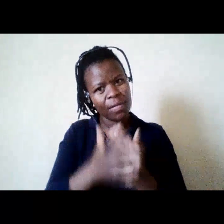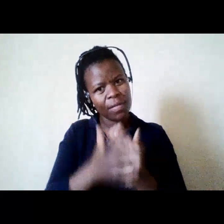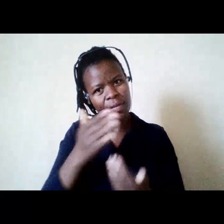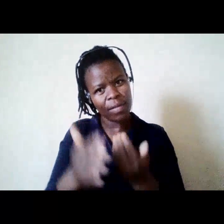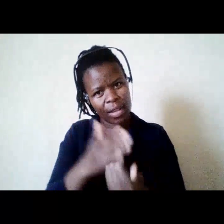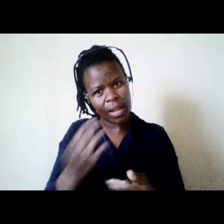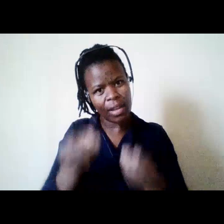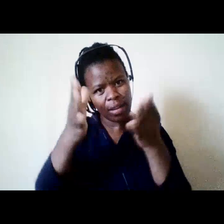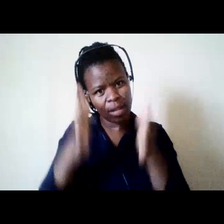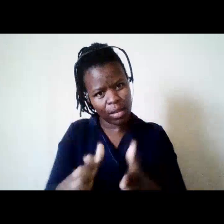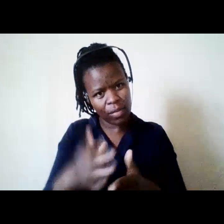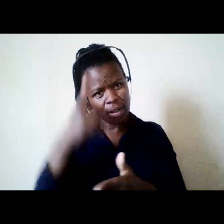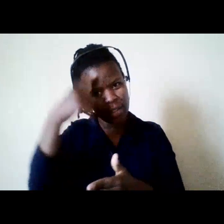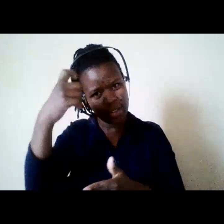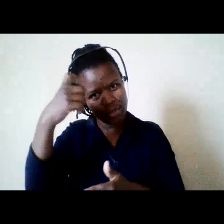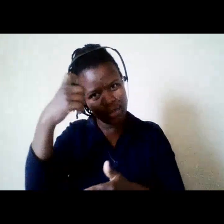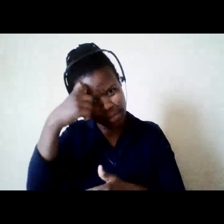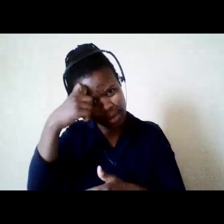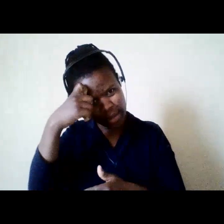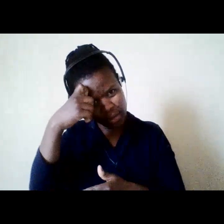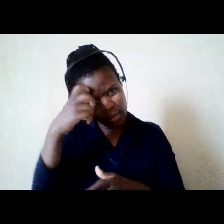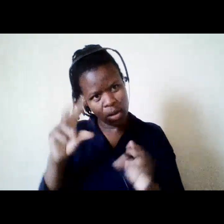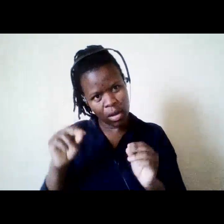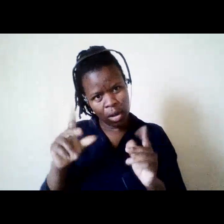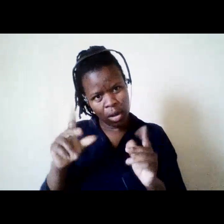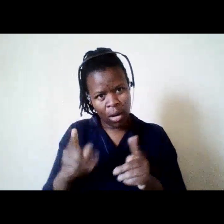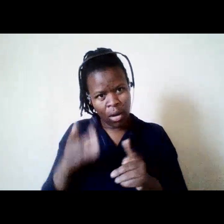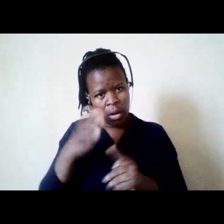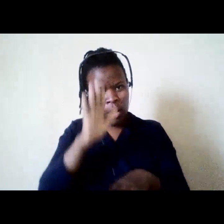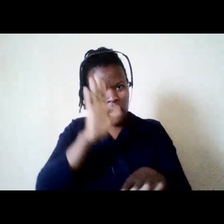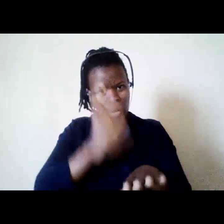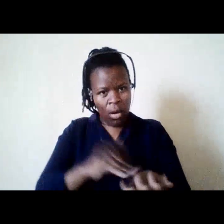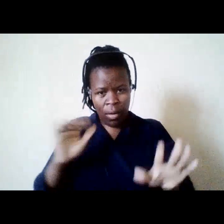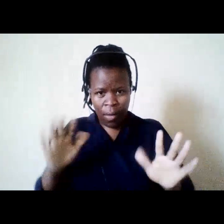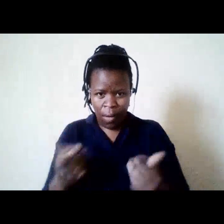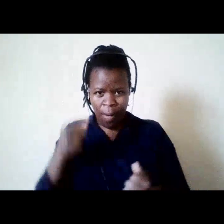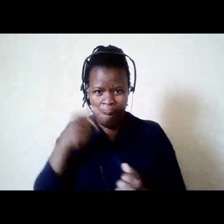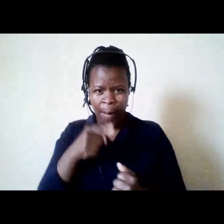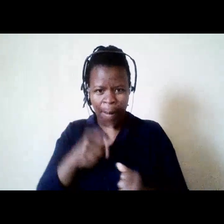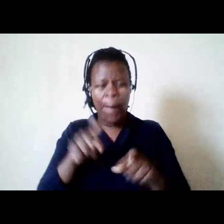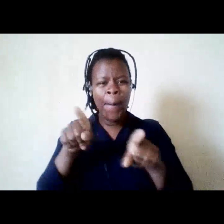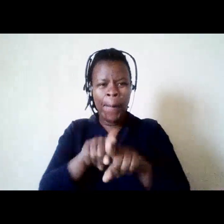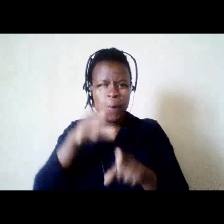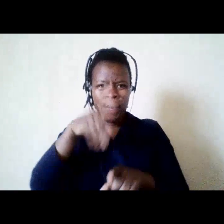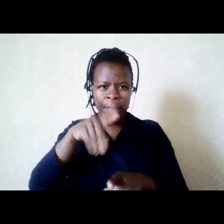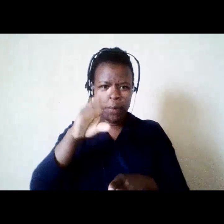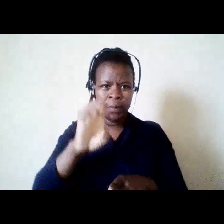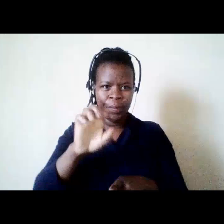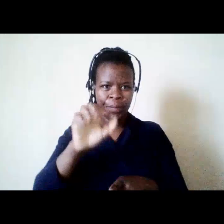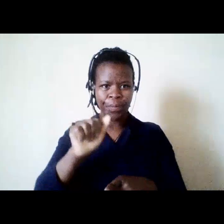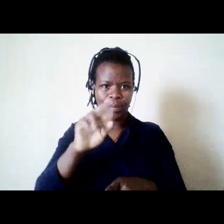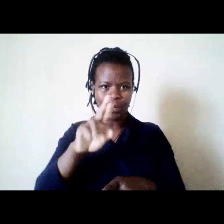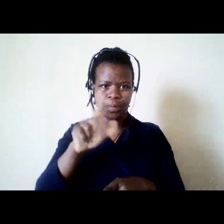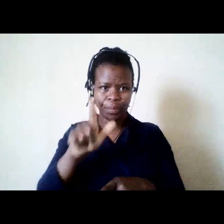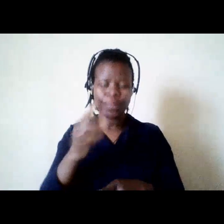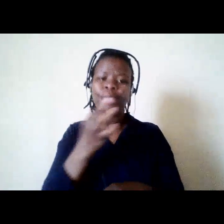believe, how does it impact in this? And Pearl was saying, remember, these people